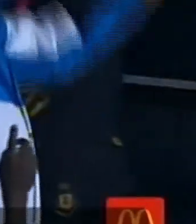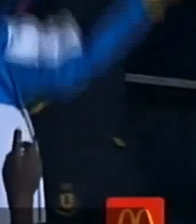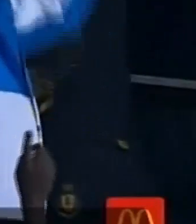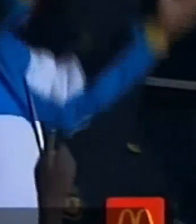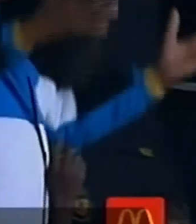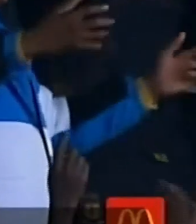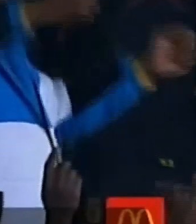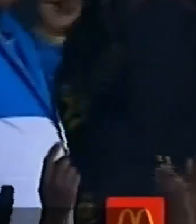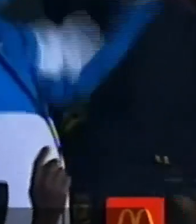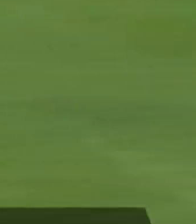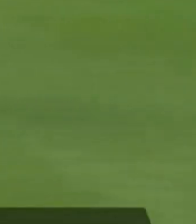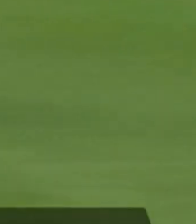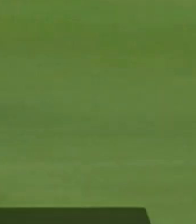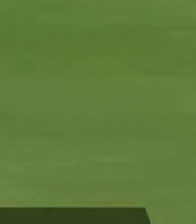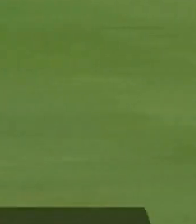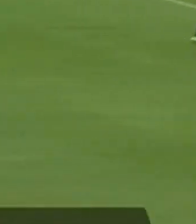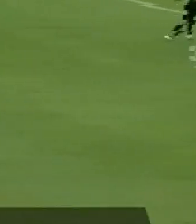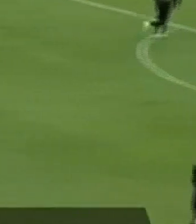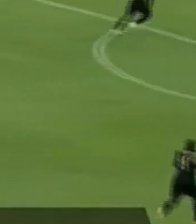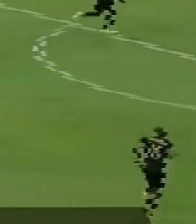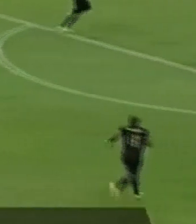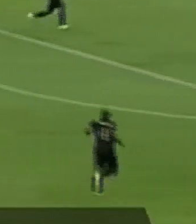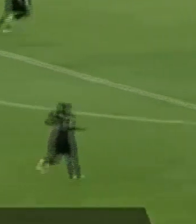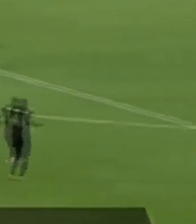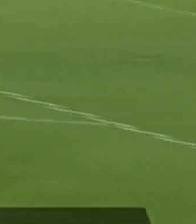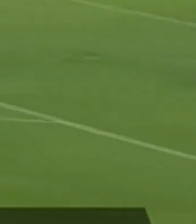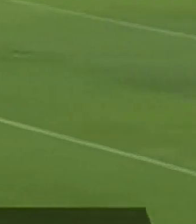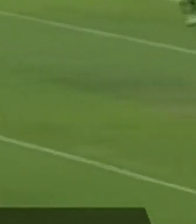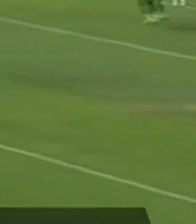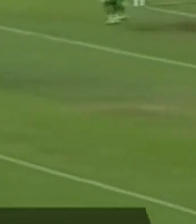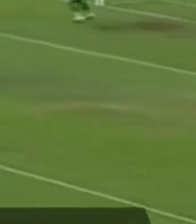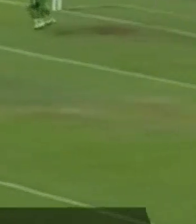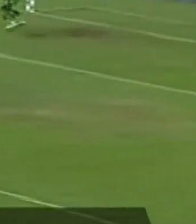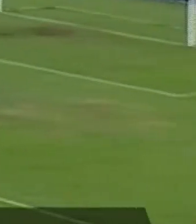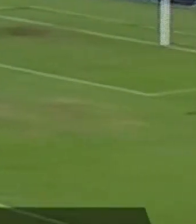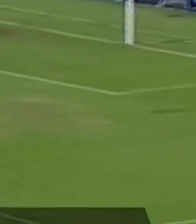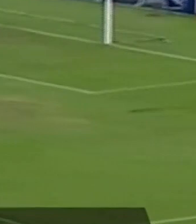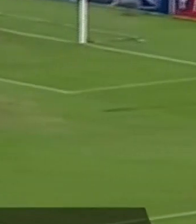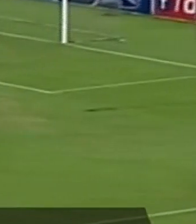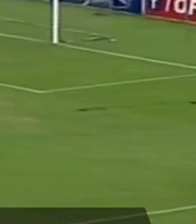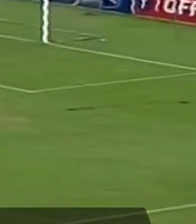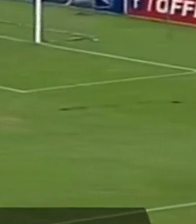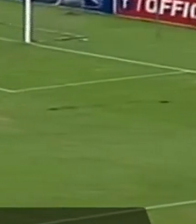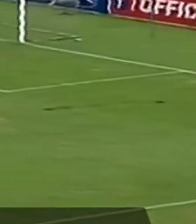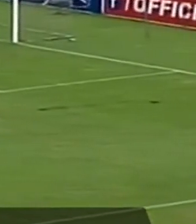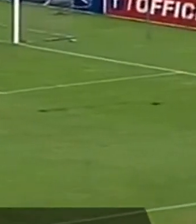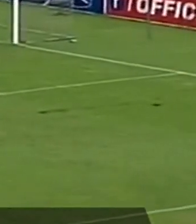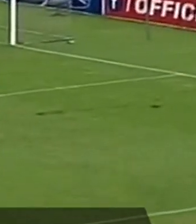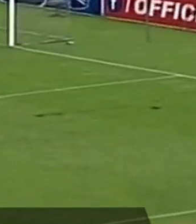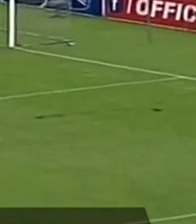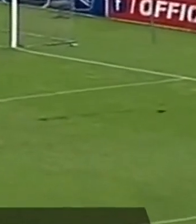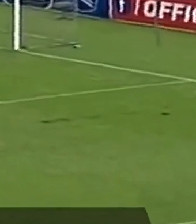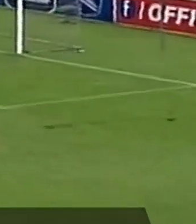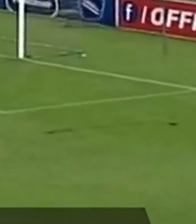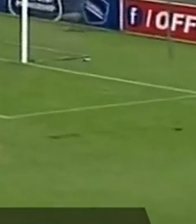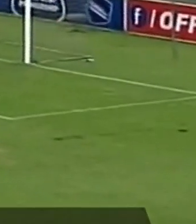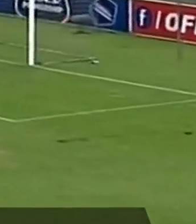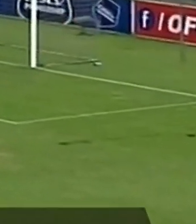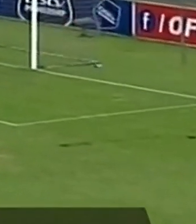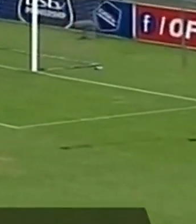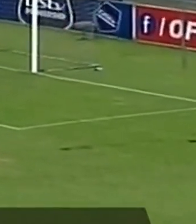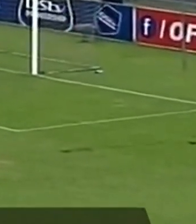command. And this is only the 3rd time this season that that's happened. I say only. Barnes into the middle, but Tuma misses out. Gumede